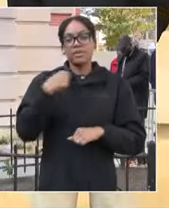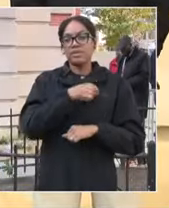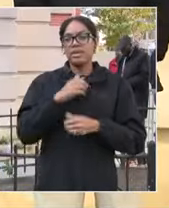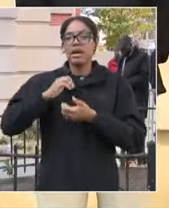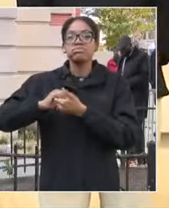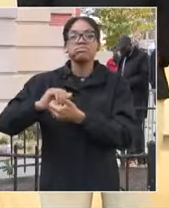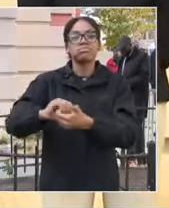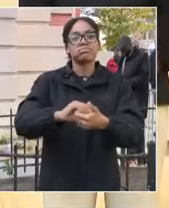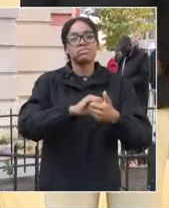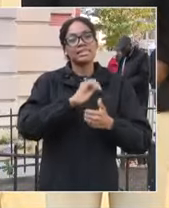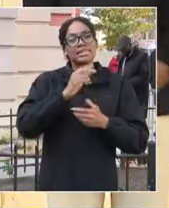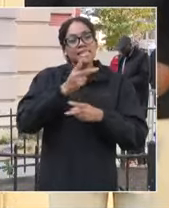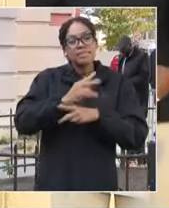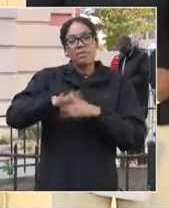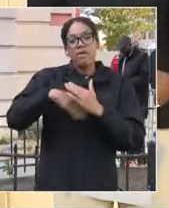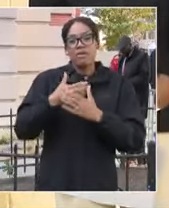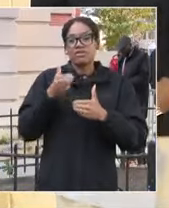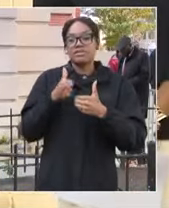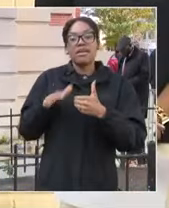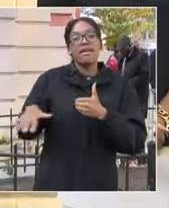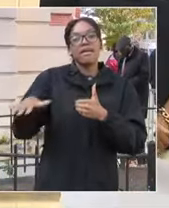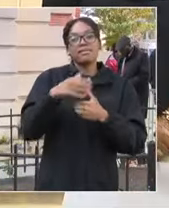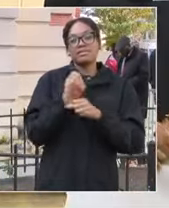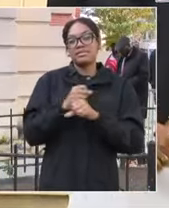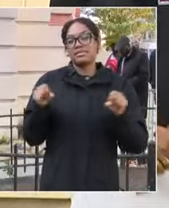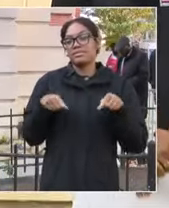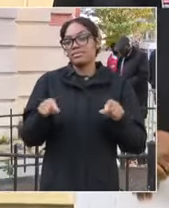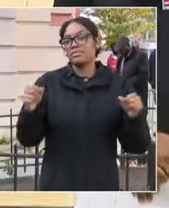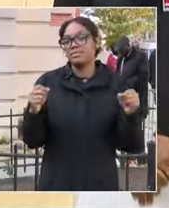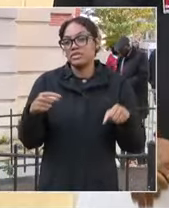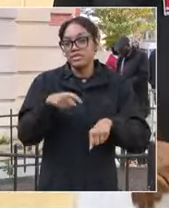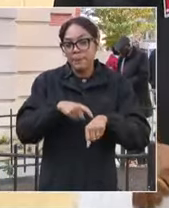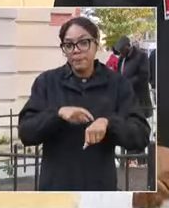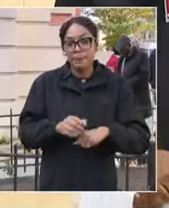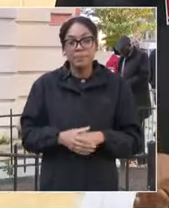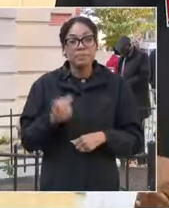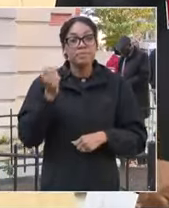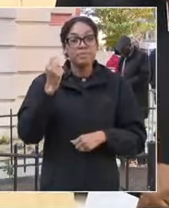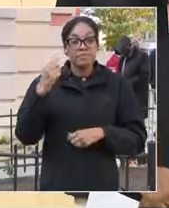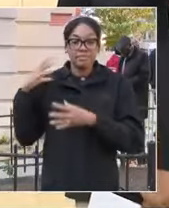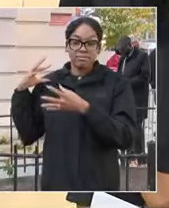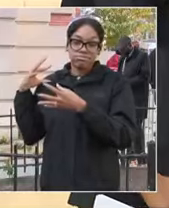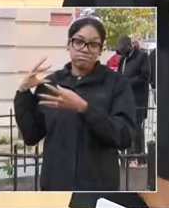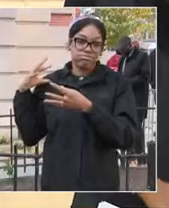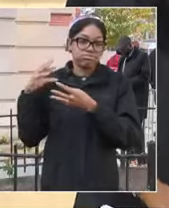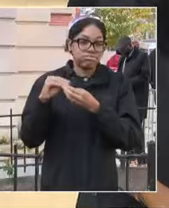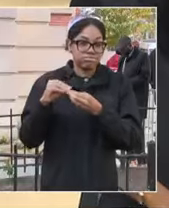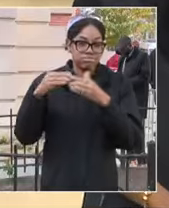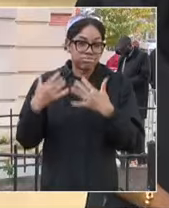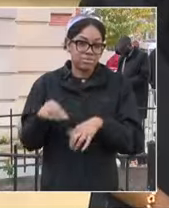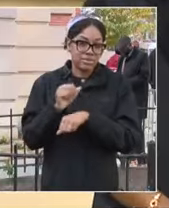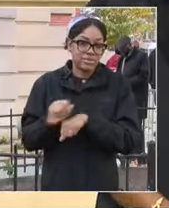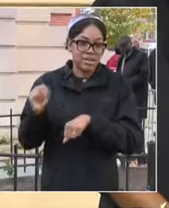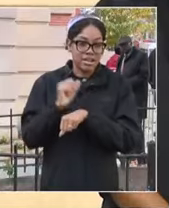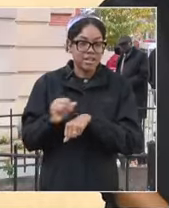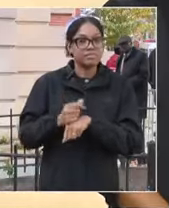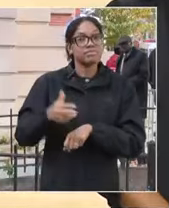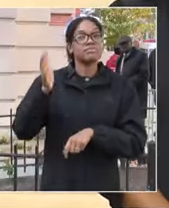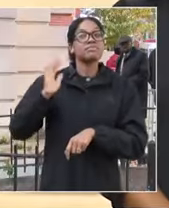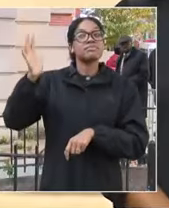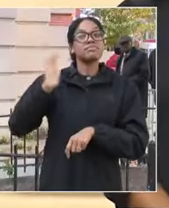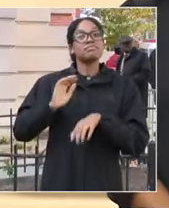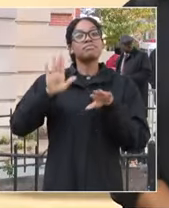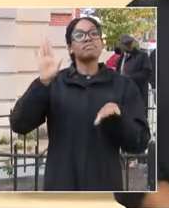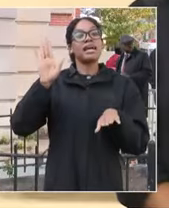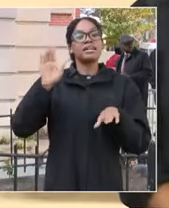our neighbors safe during the winter months. It has been several years since we gathered here to take this pledge, but